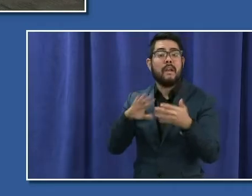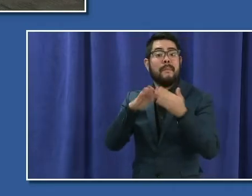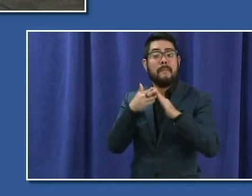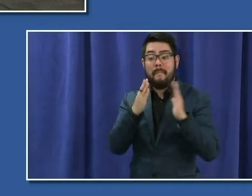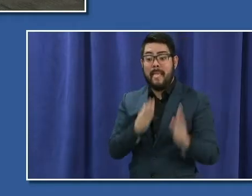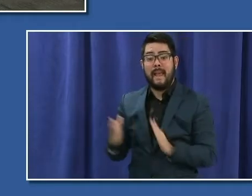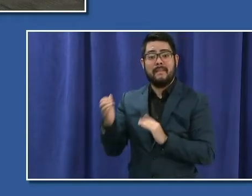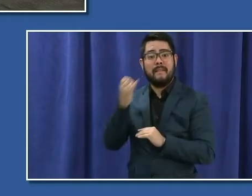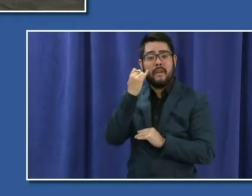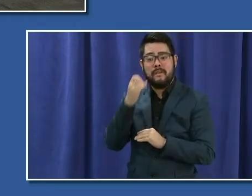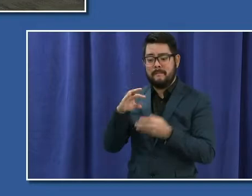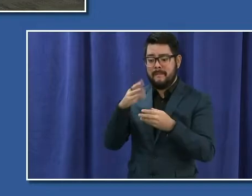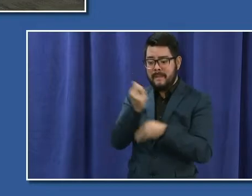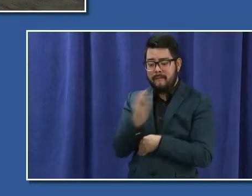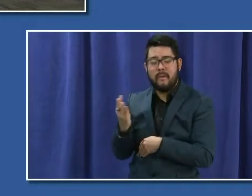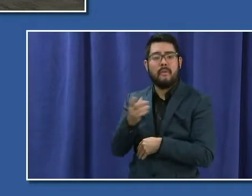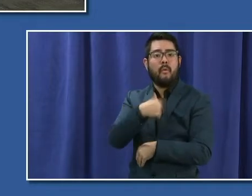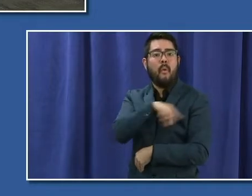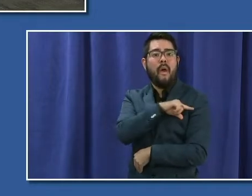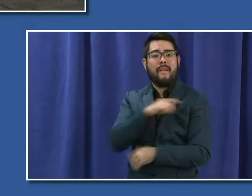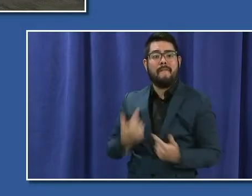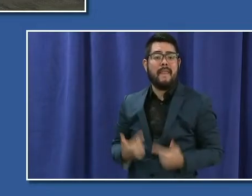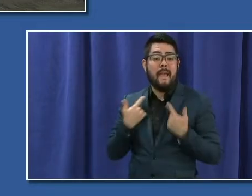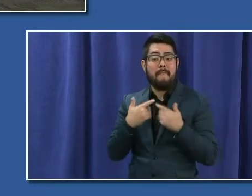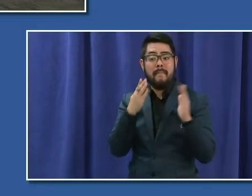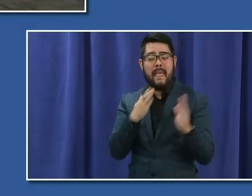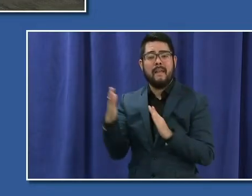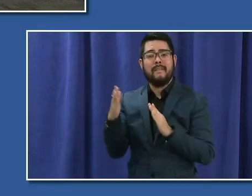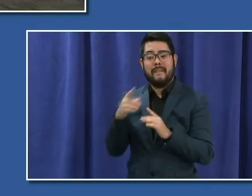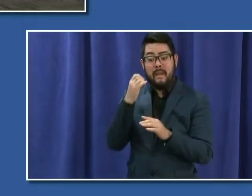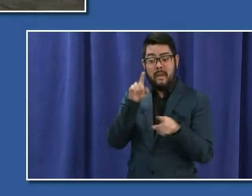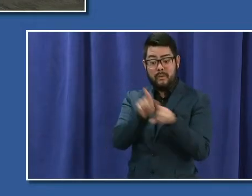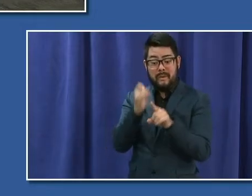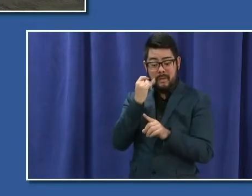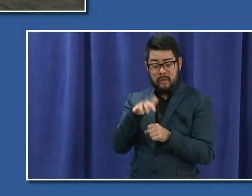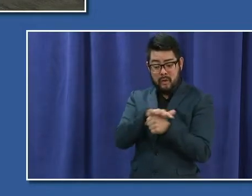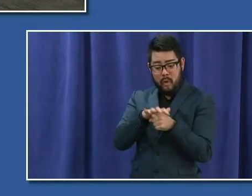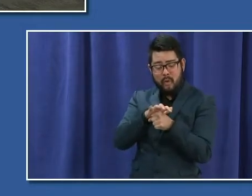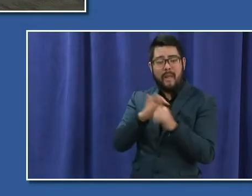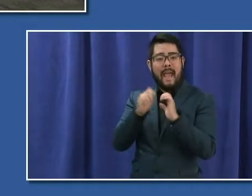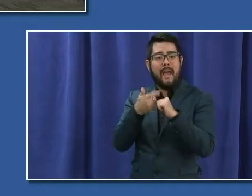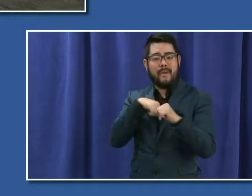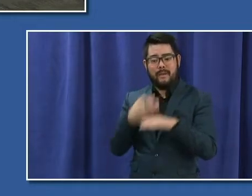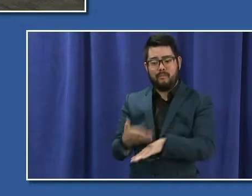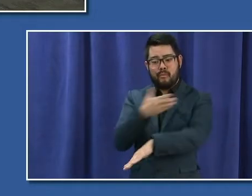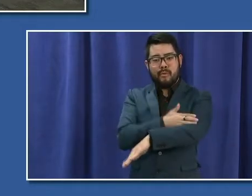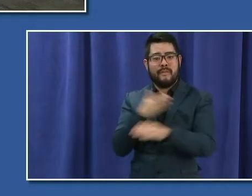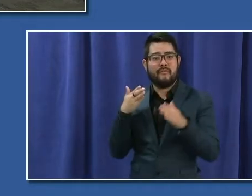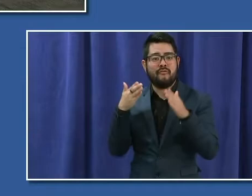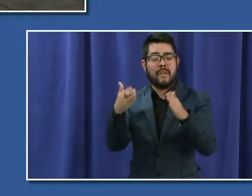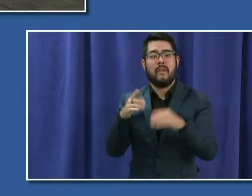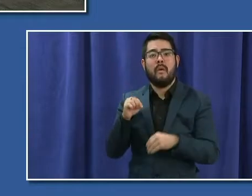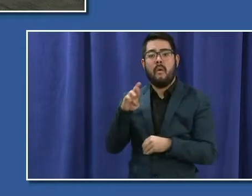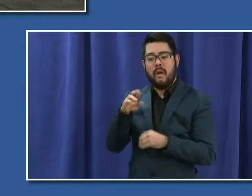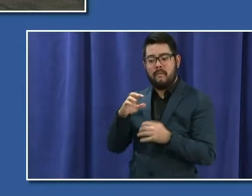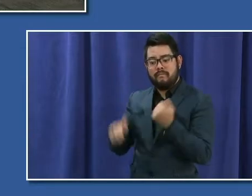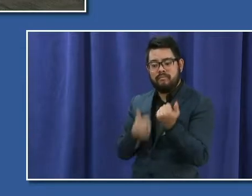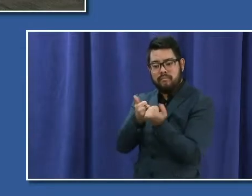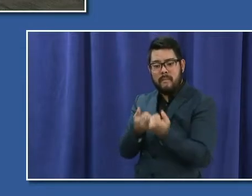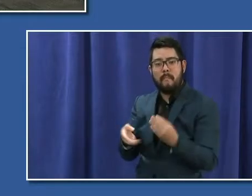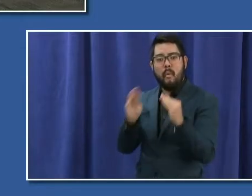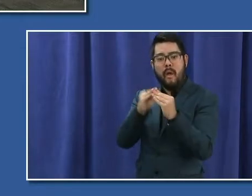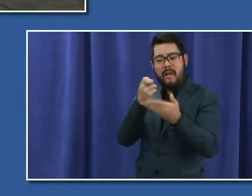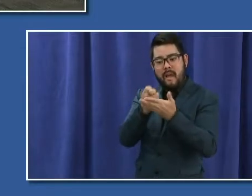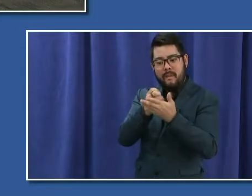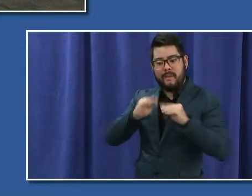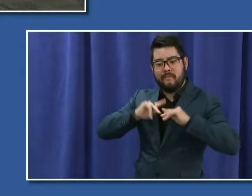quality of life plans that particularly are pointing out how a local investment in your street infrastructure could make a big difference or stimulate economic development.